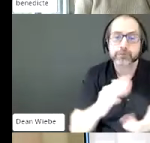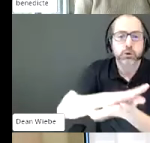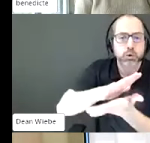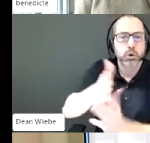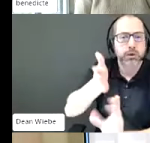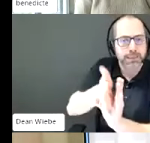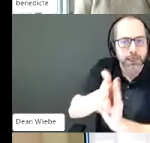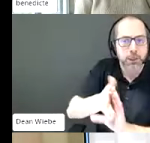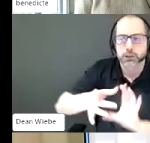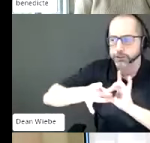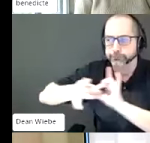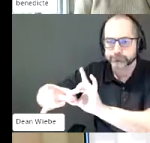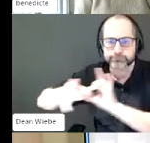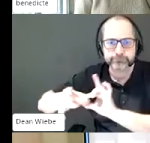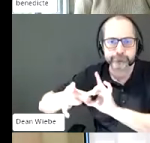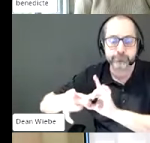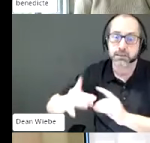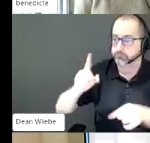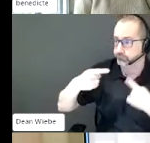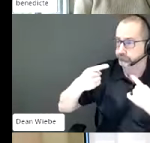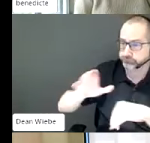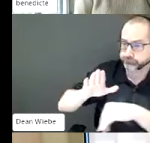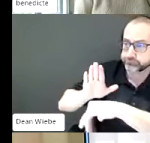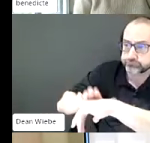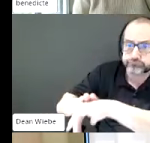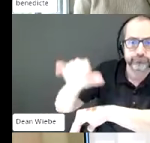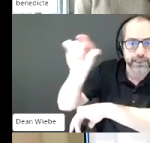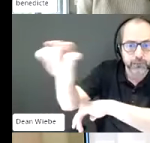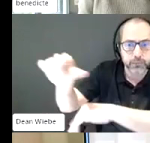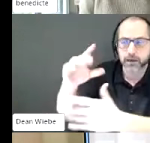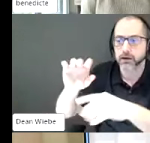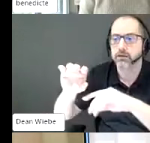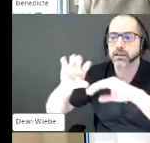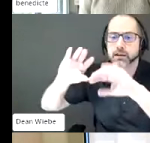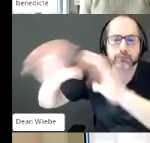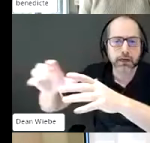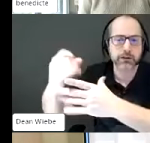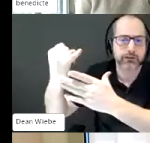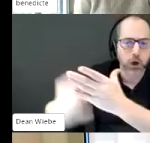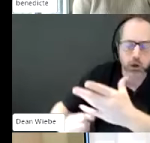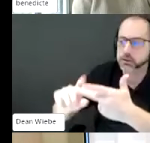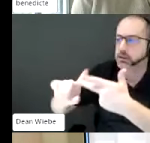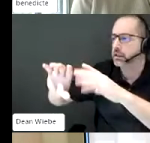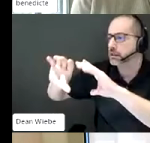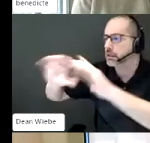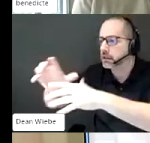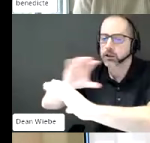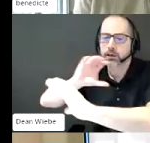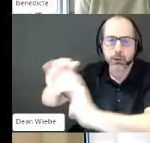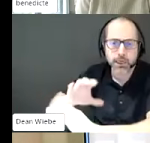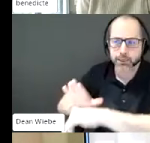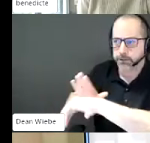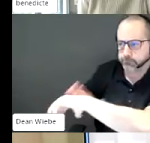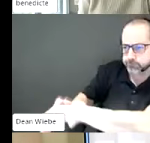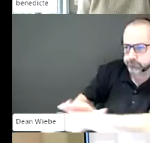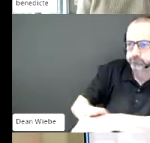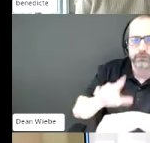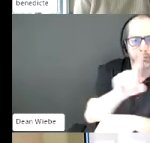She was the Vice Dean, Governance of the Faculty of Arts, and the Director of the Department of Communication from 2011 to